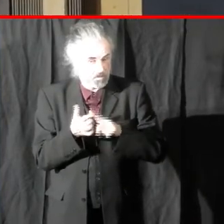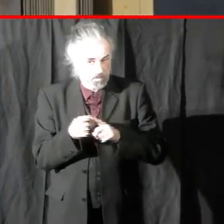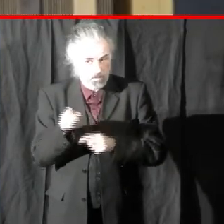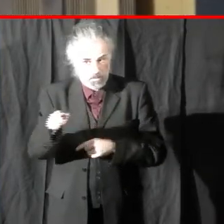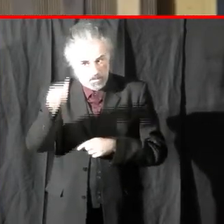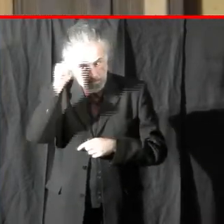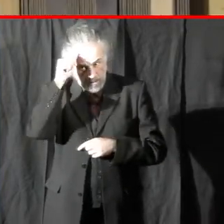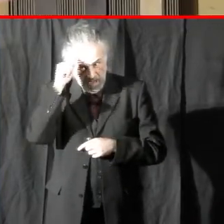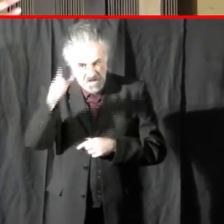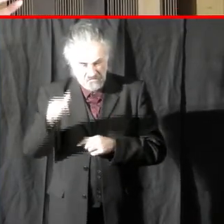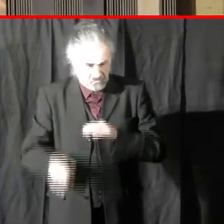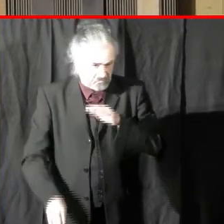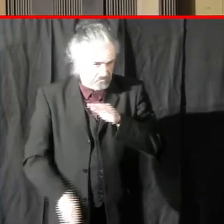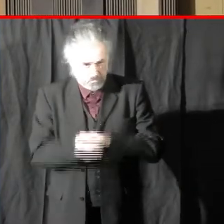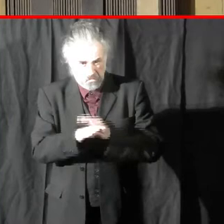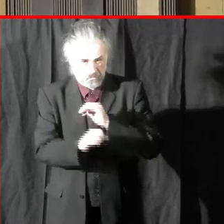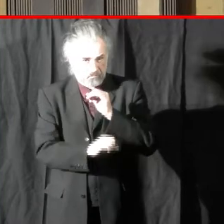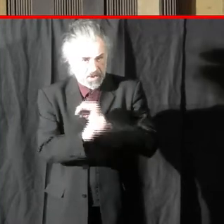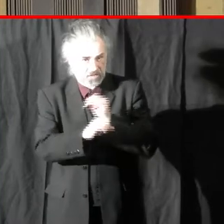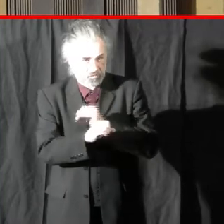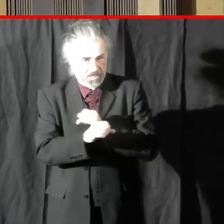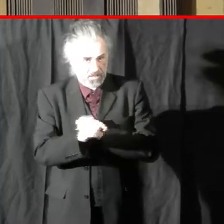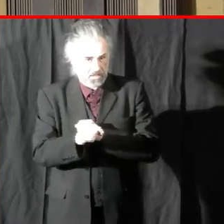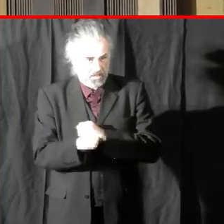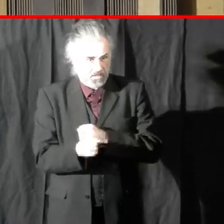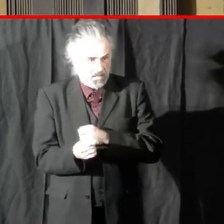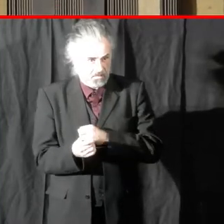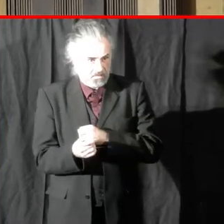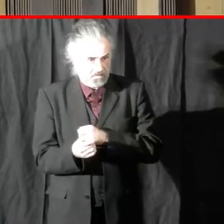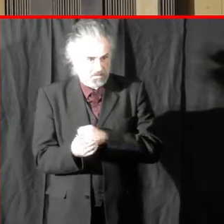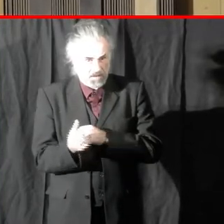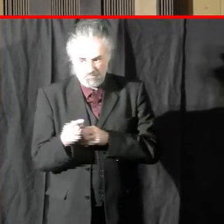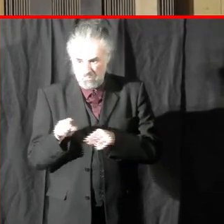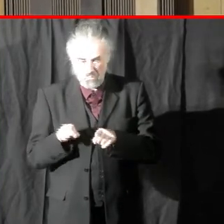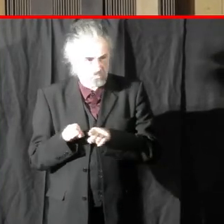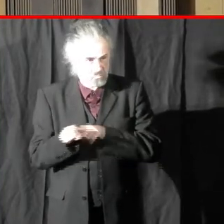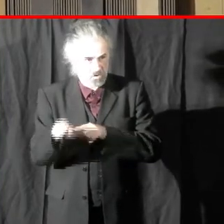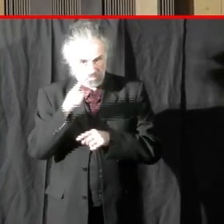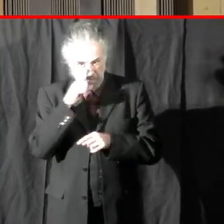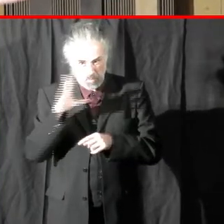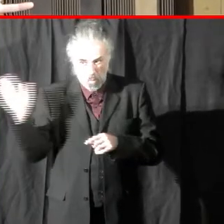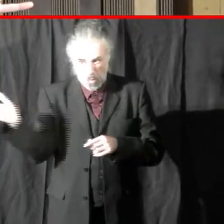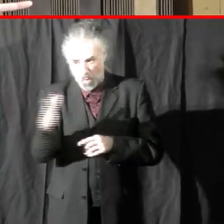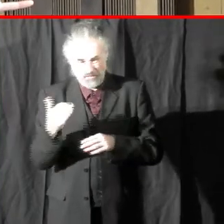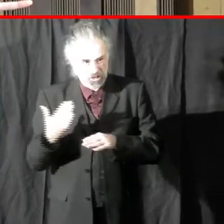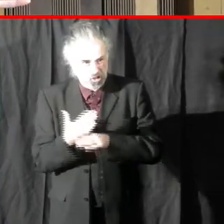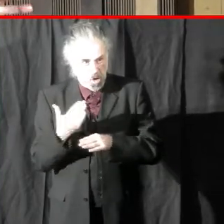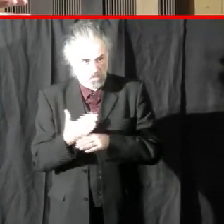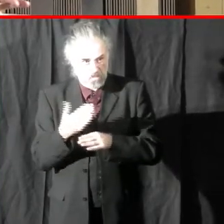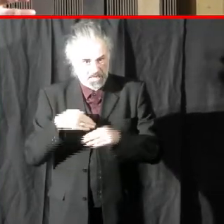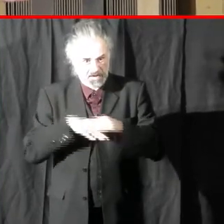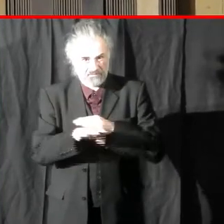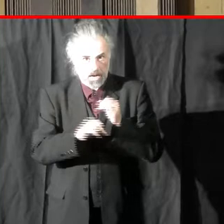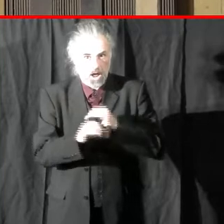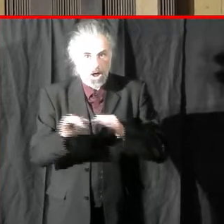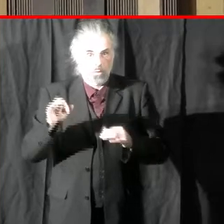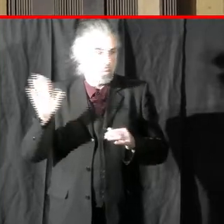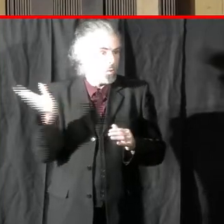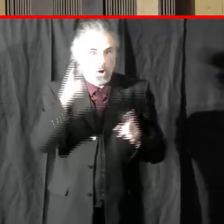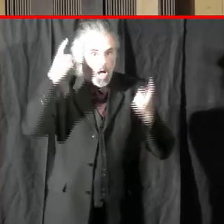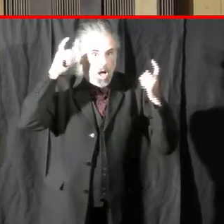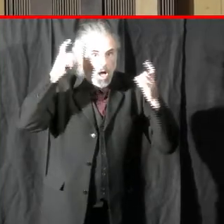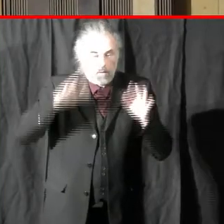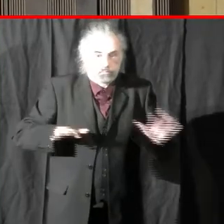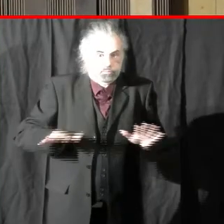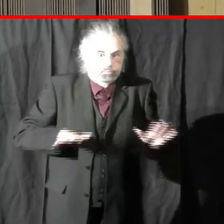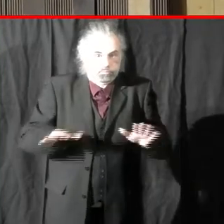an entire factory that just, like, it employs most of the town, and now they're all completely panicking about these nastoids, and just, I think